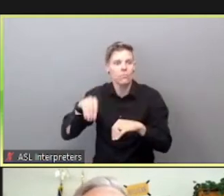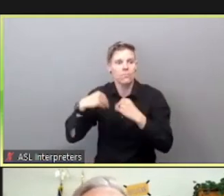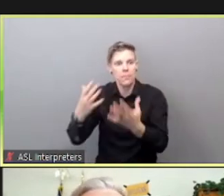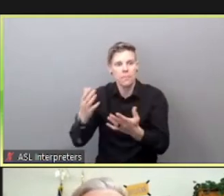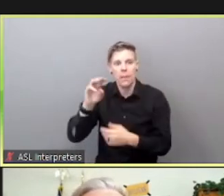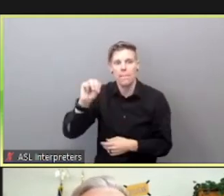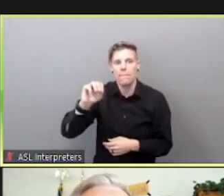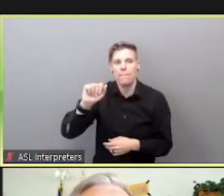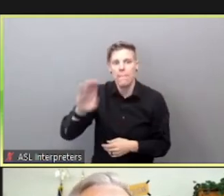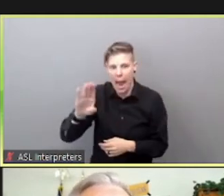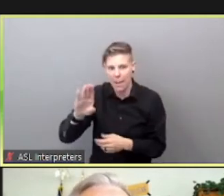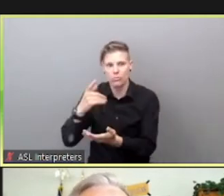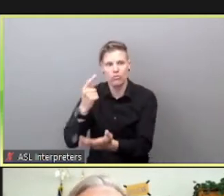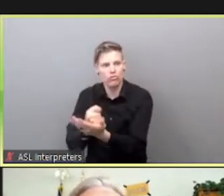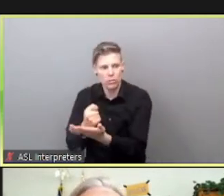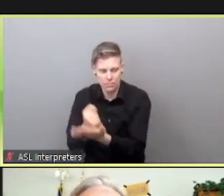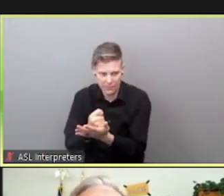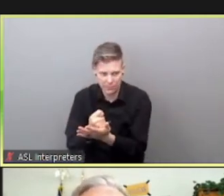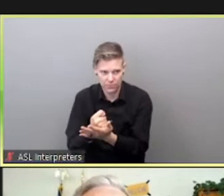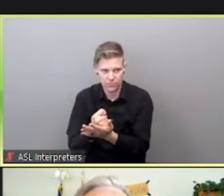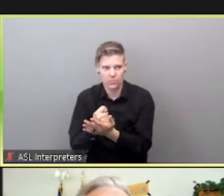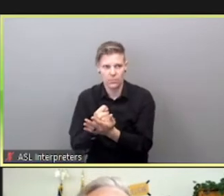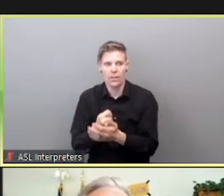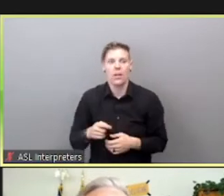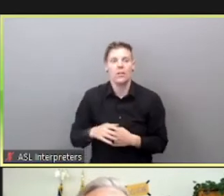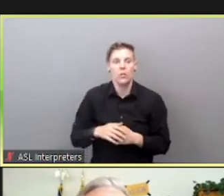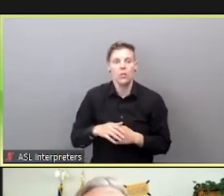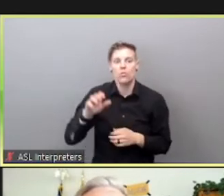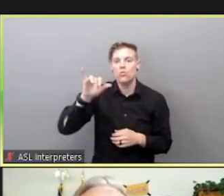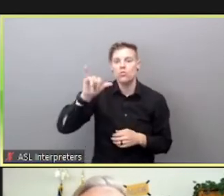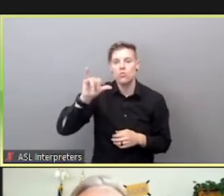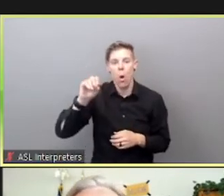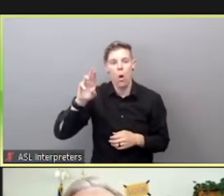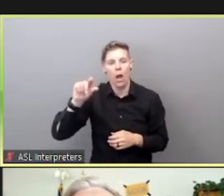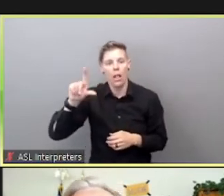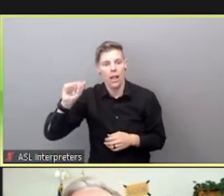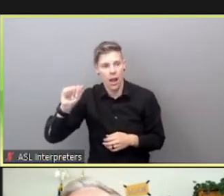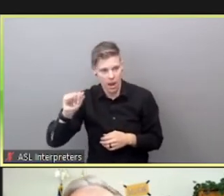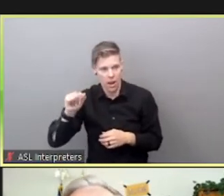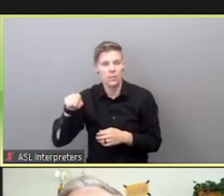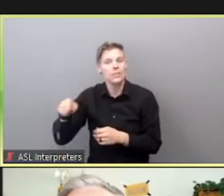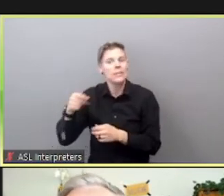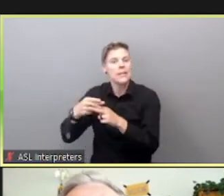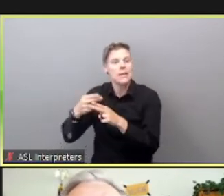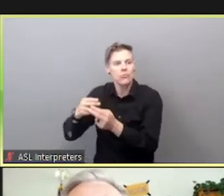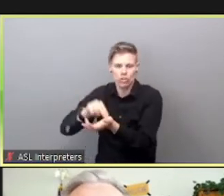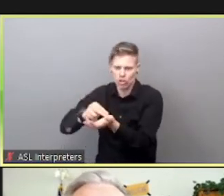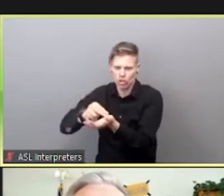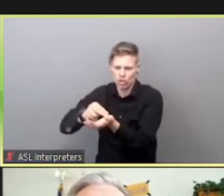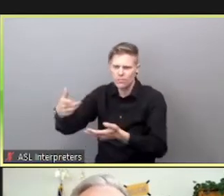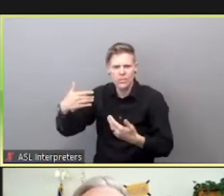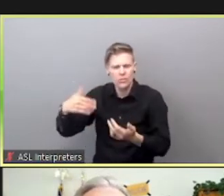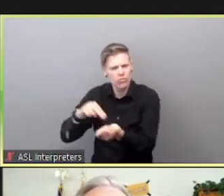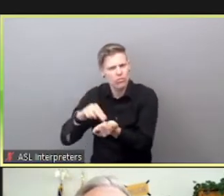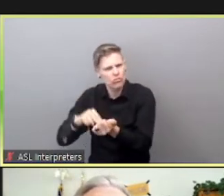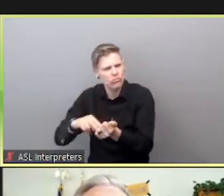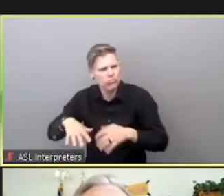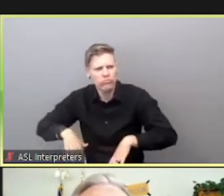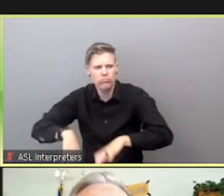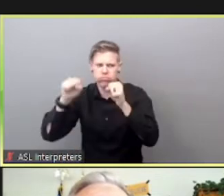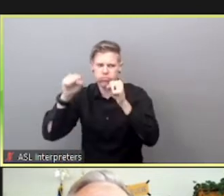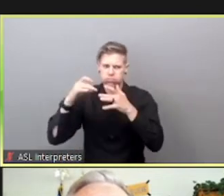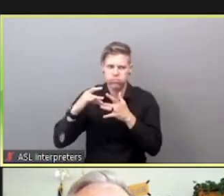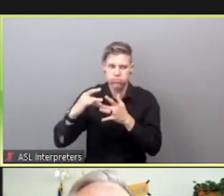nurse that stepped up to the plate, ran this program, and they've had great success and really strongly believe it has enabled